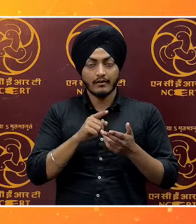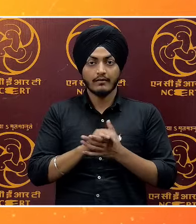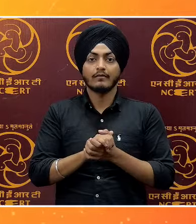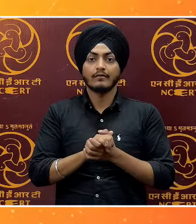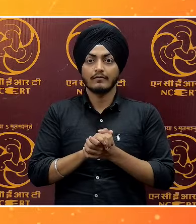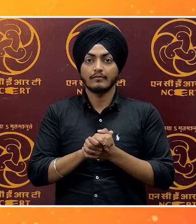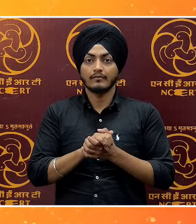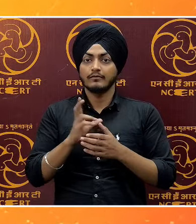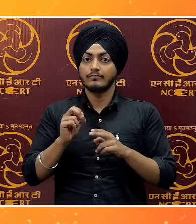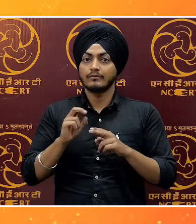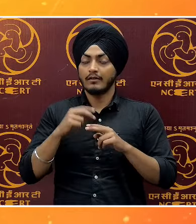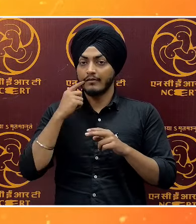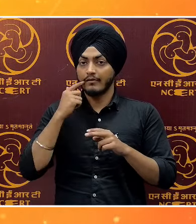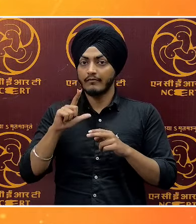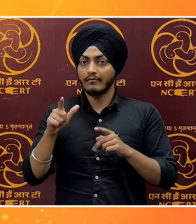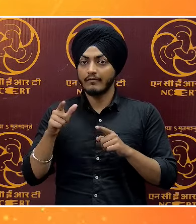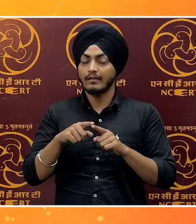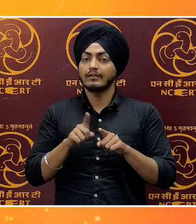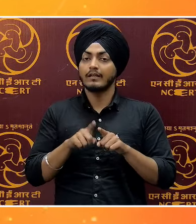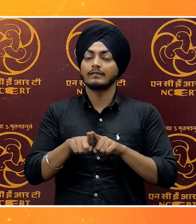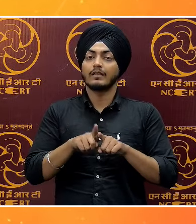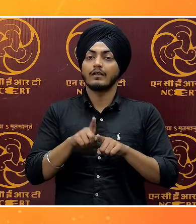I'll take just one example. Okay.